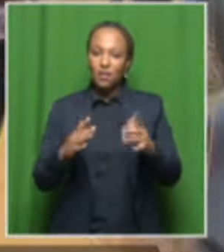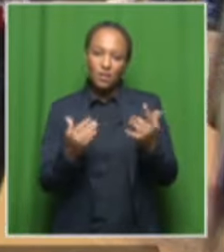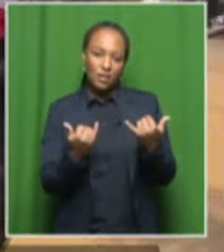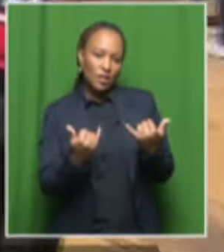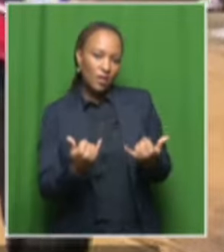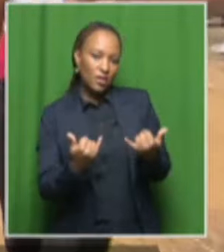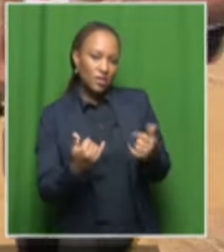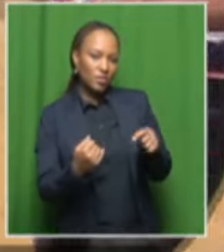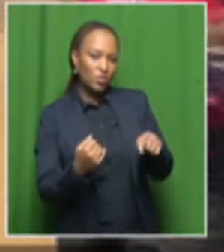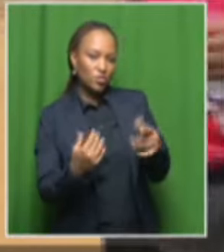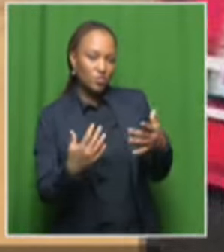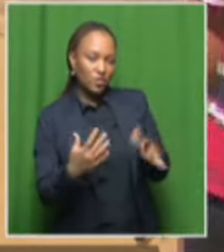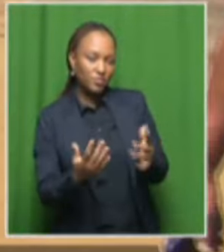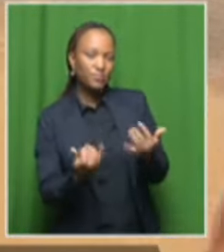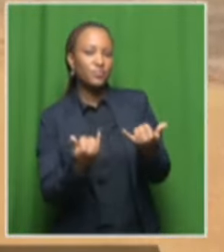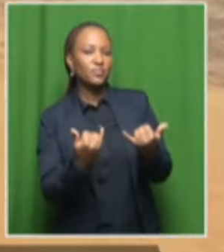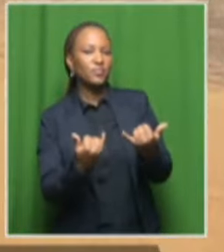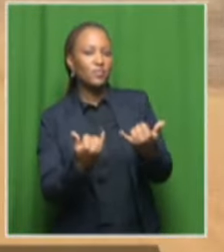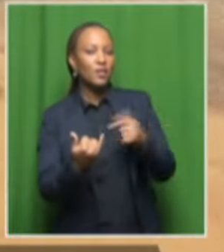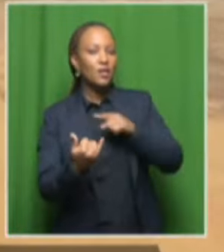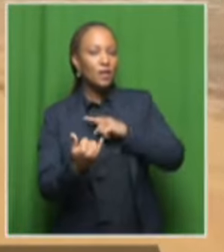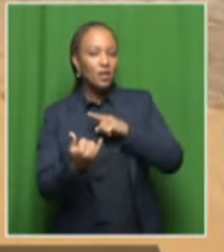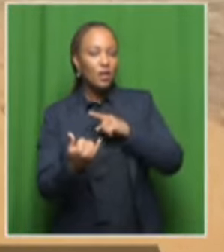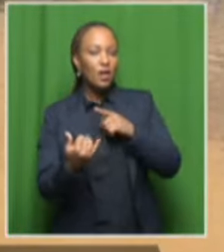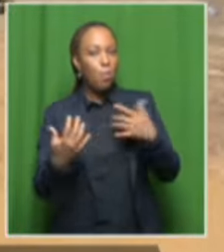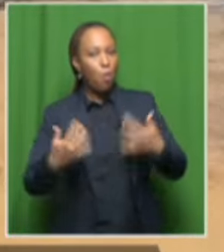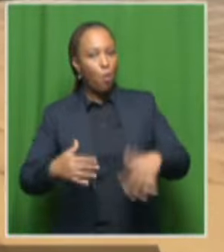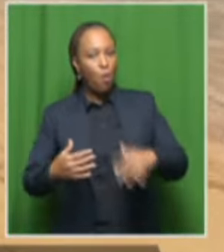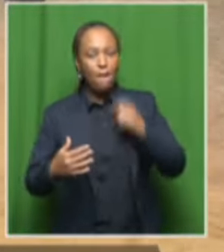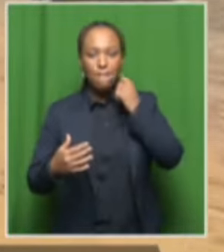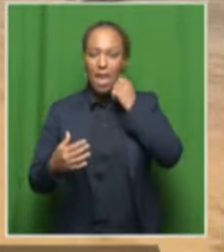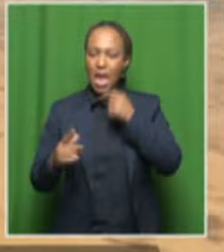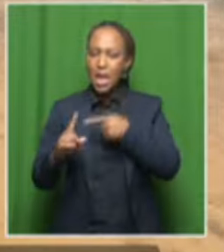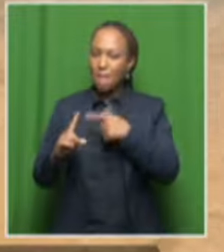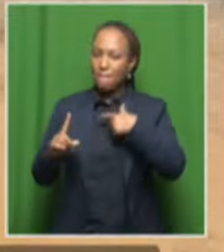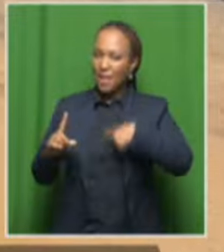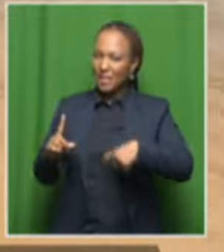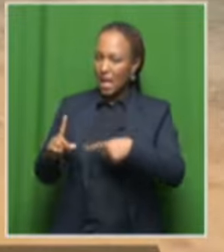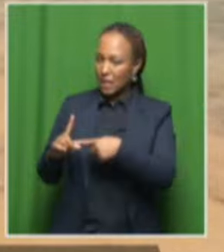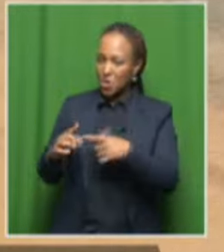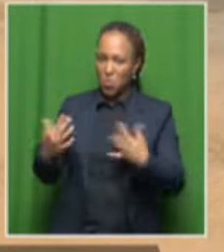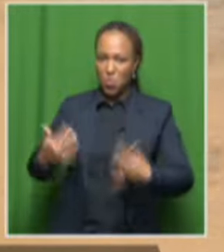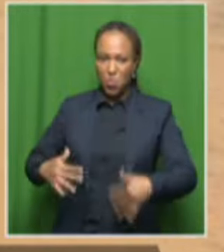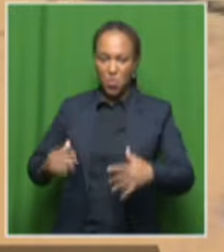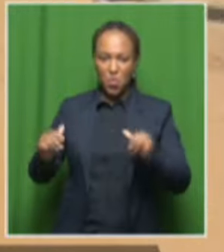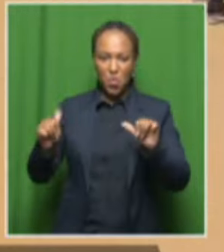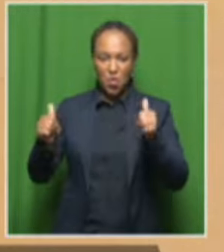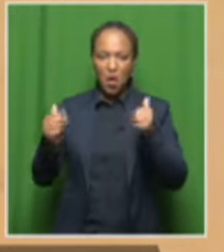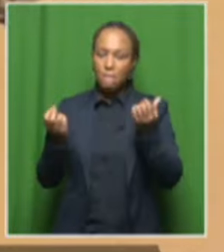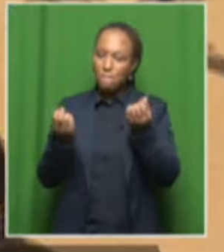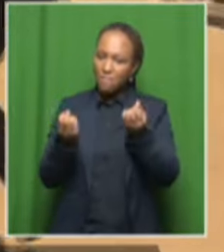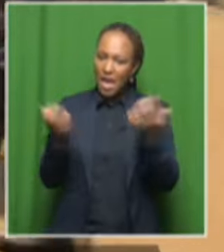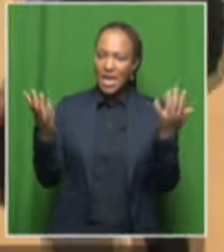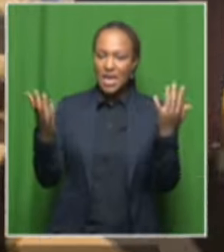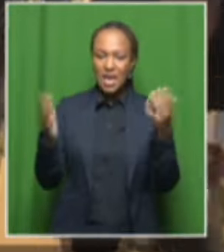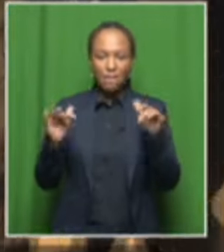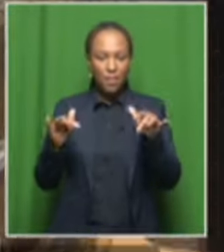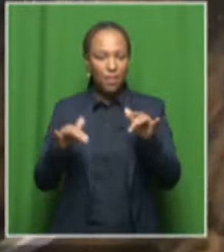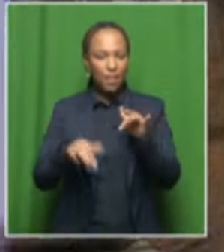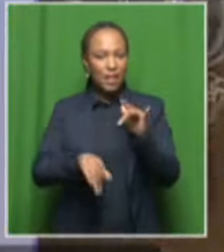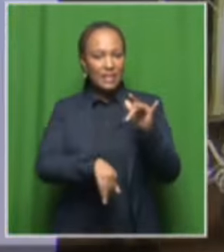in the exile, a man with a larger than life personality, because he touched the lives of so many